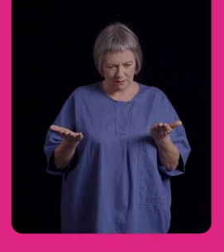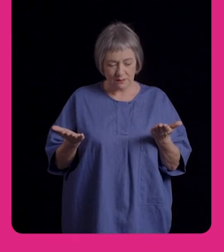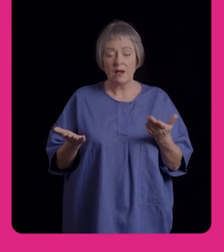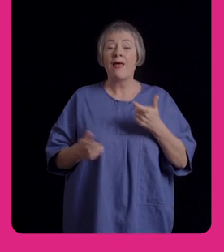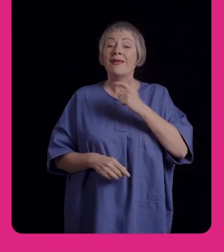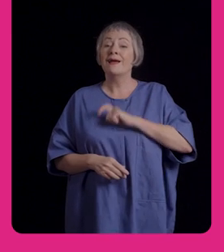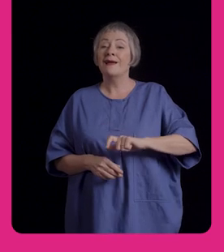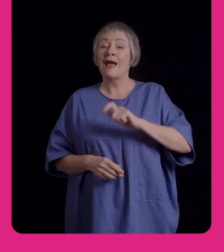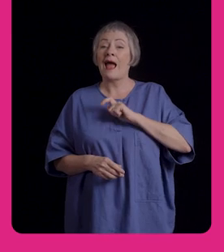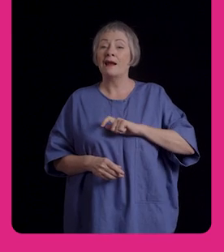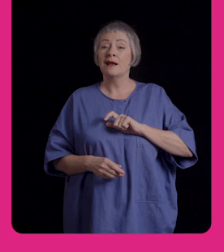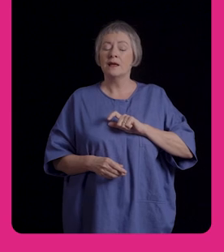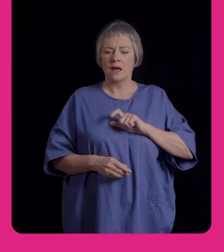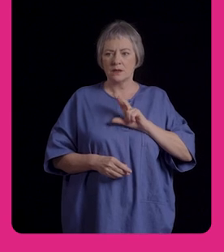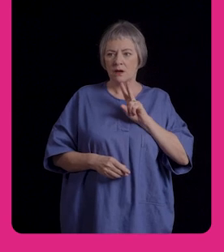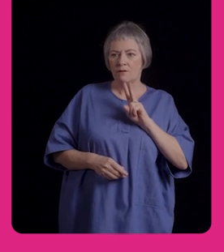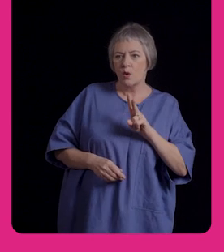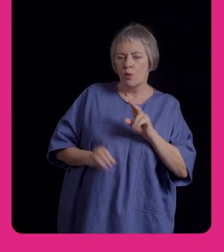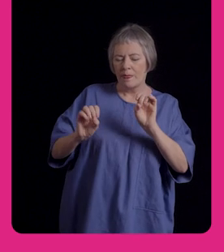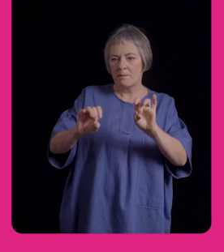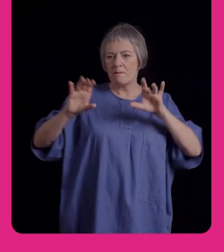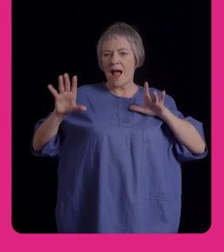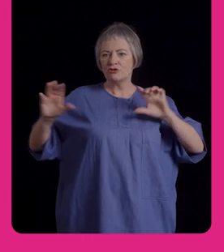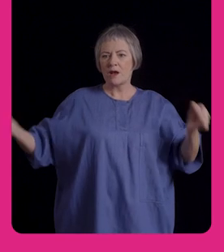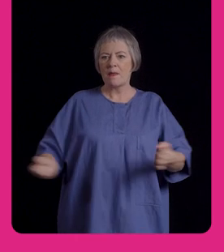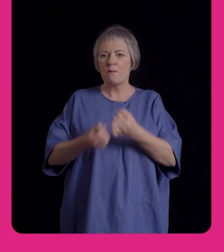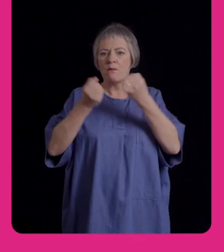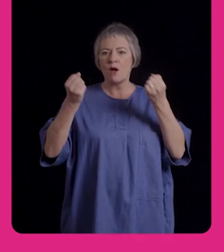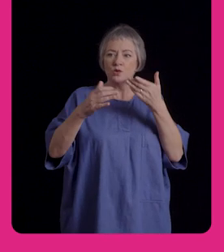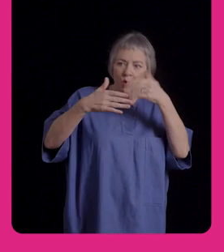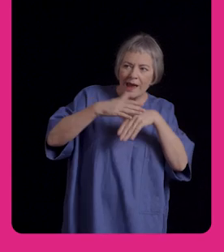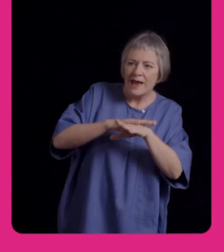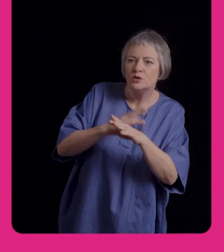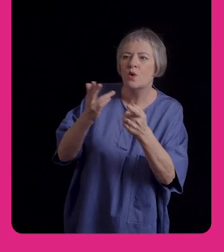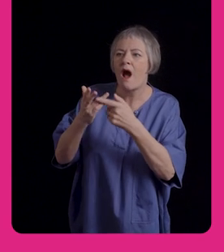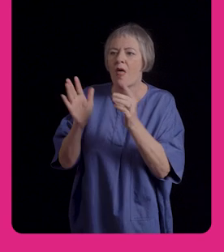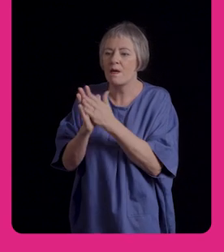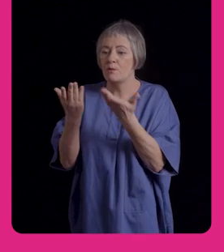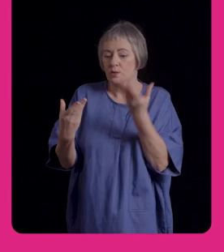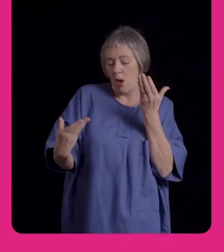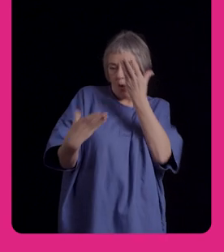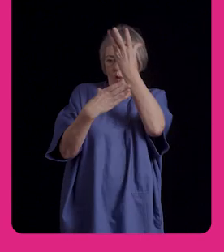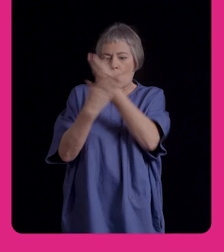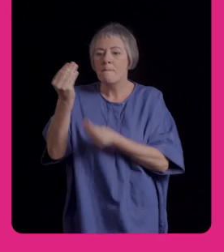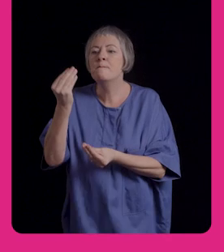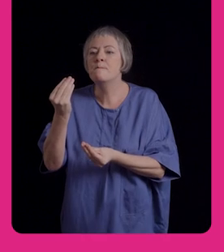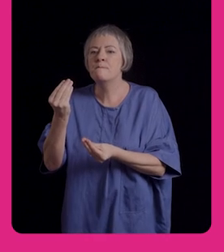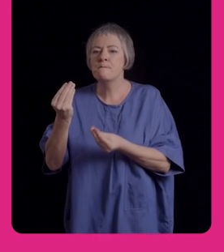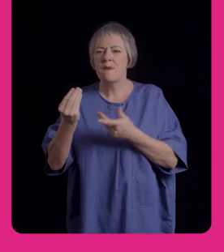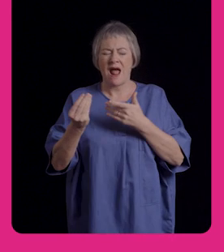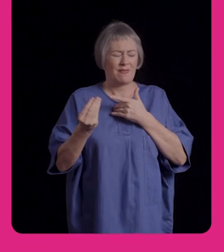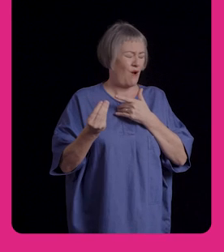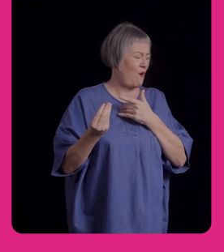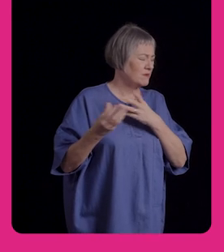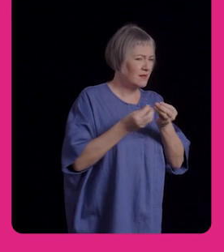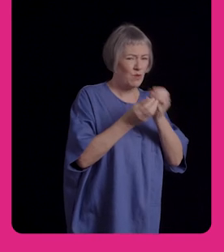a bunch of the characters were imbued with the magical power to go into other books. And some of them were really causing like all kinds